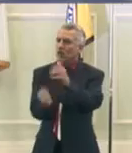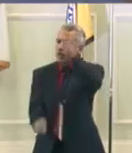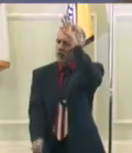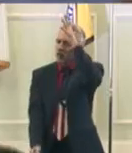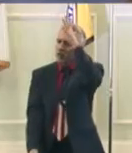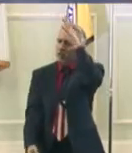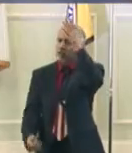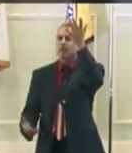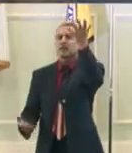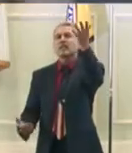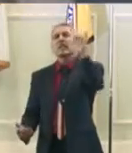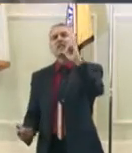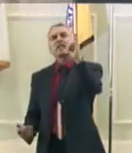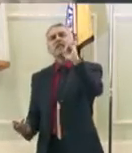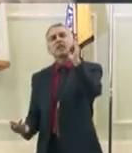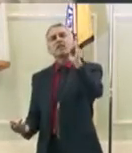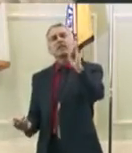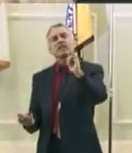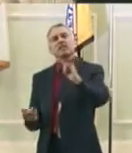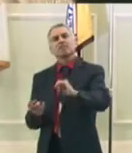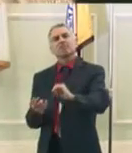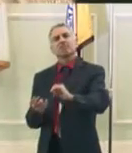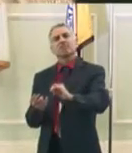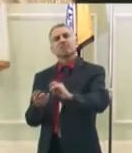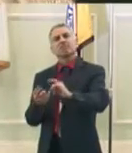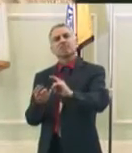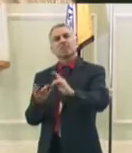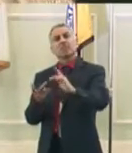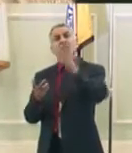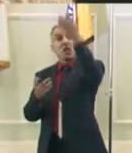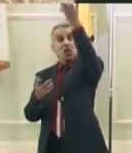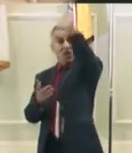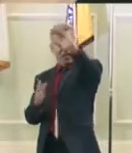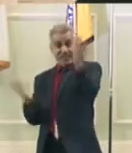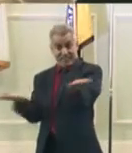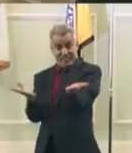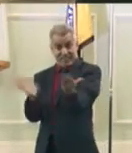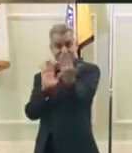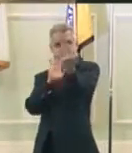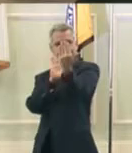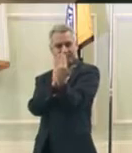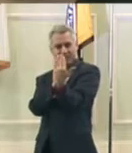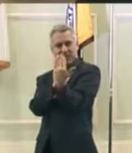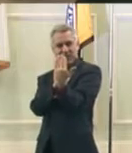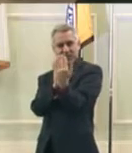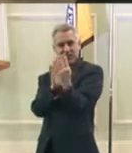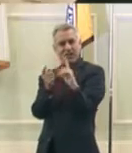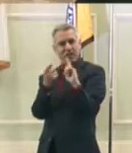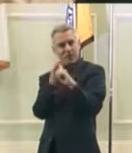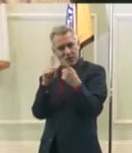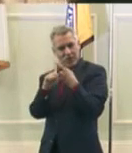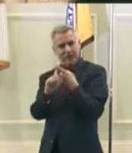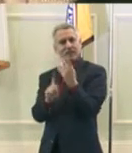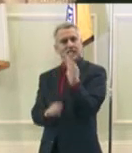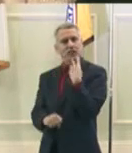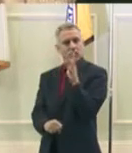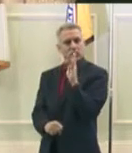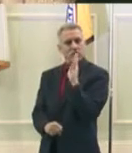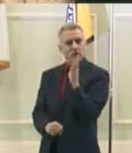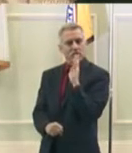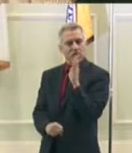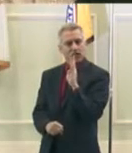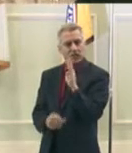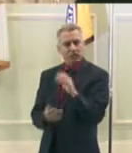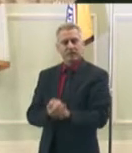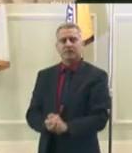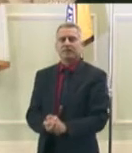as does one friend with another. And that's not what they had been hearing. So Matt, who's your